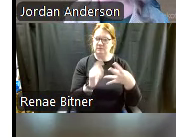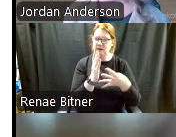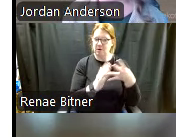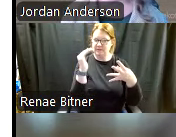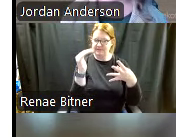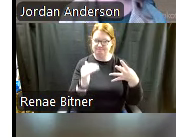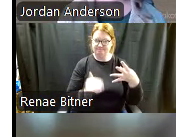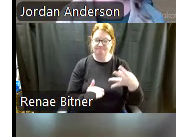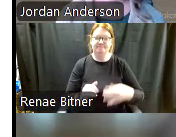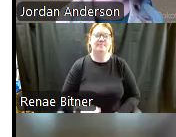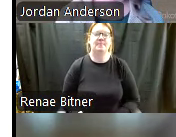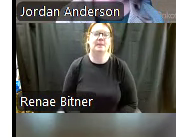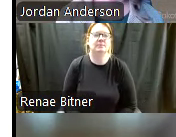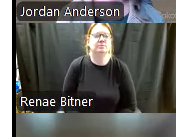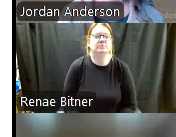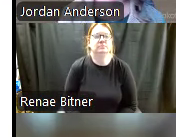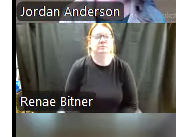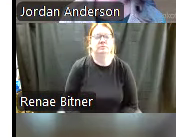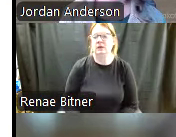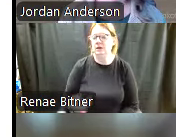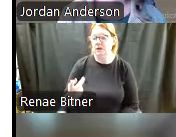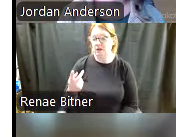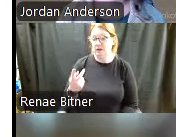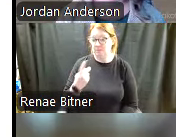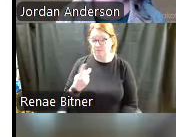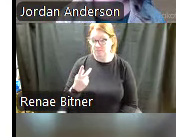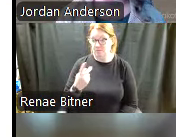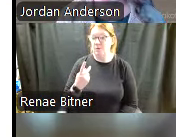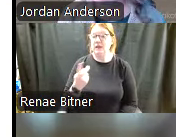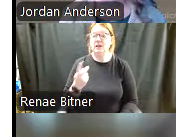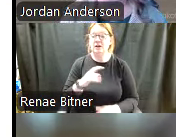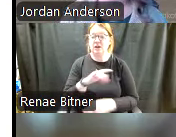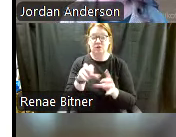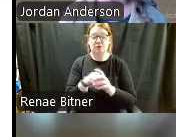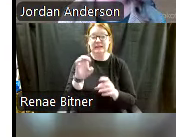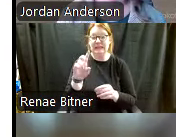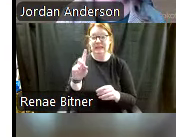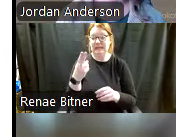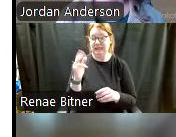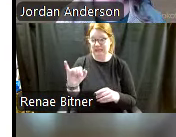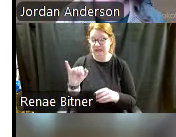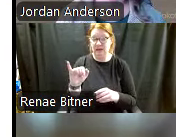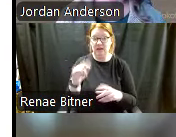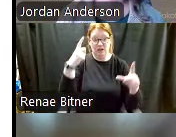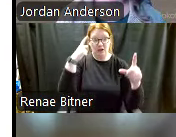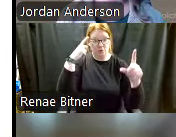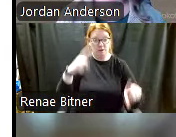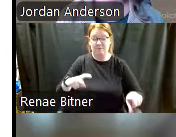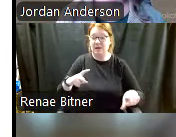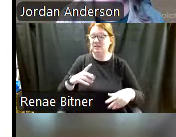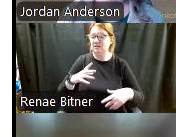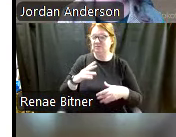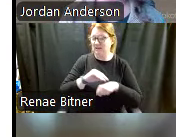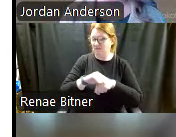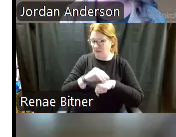and then Nicole and I are actually on the EHDI Memorandum of Agreement Advisory Committee. Basically what